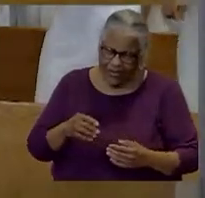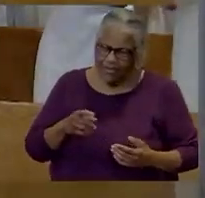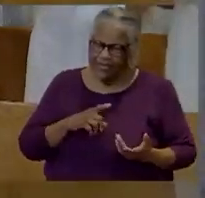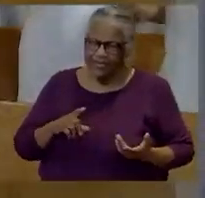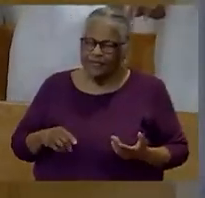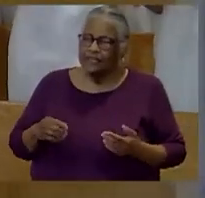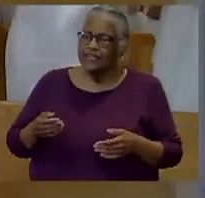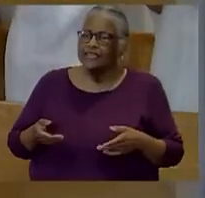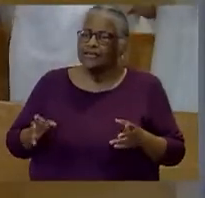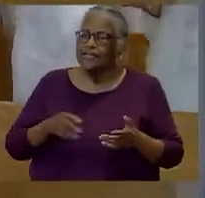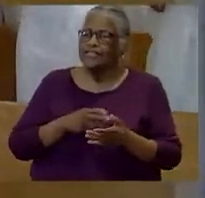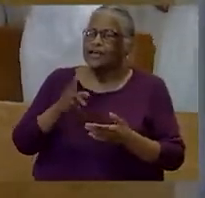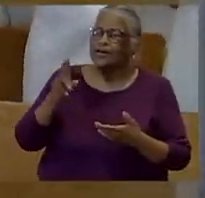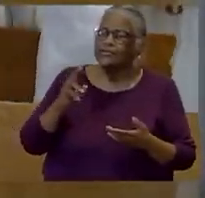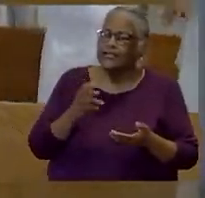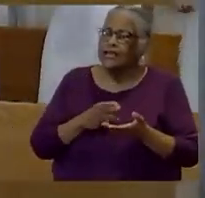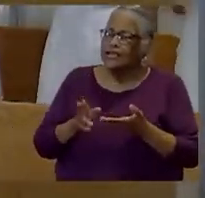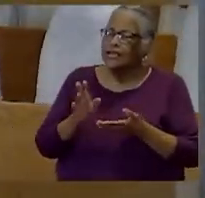Lord.